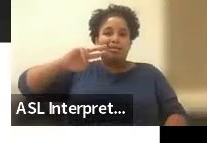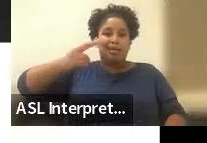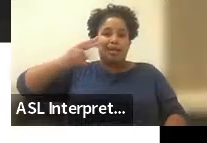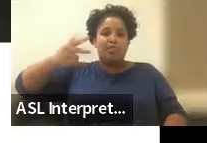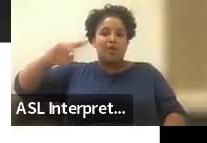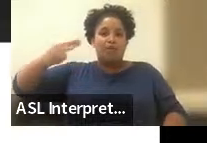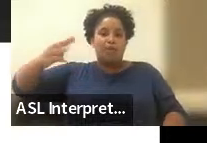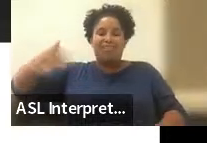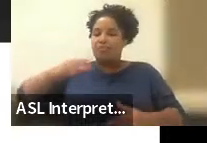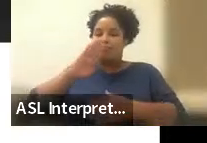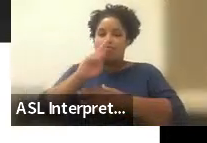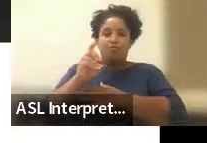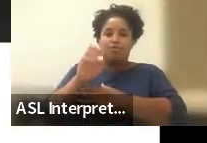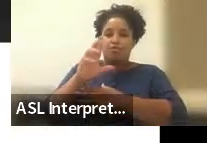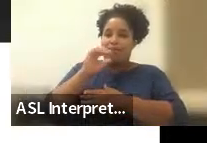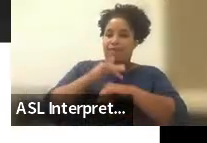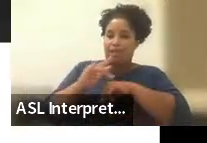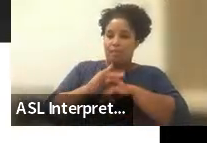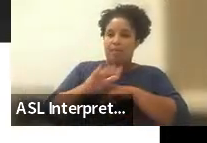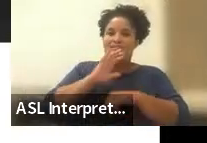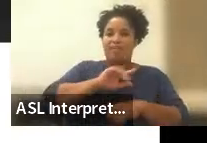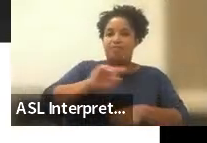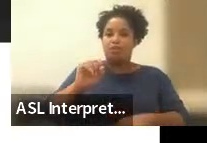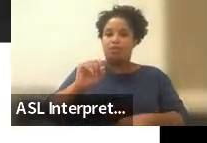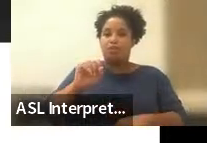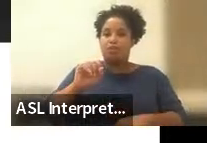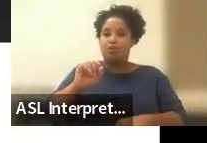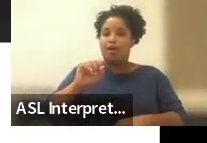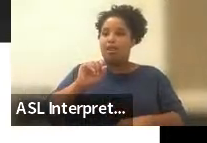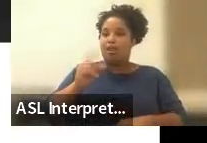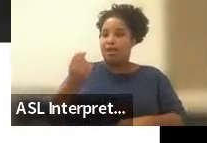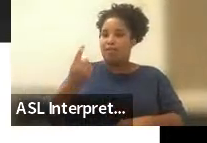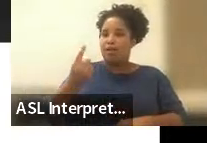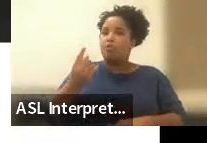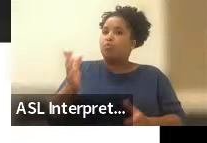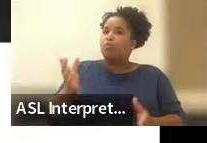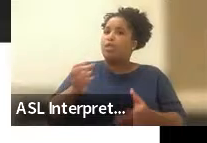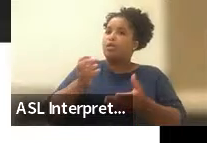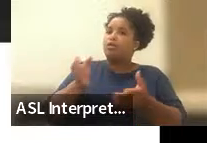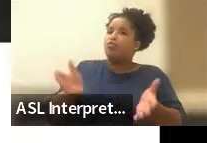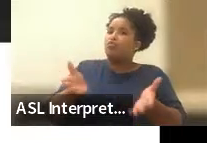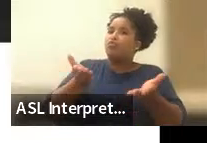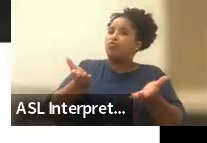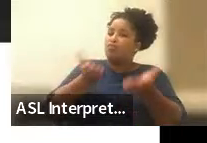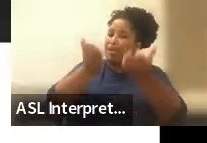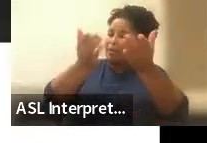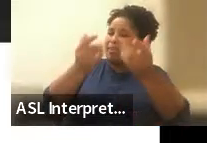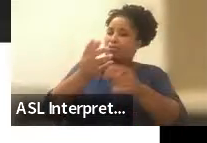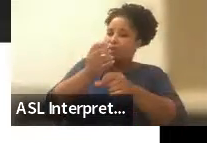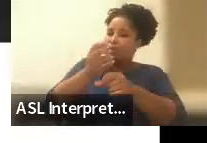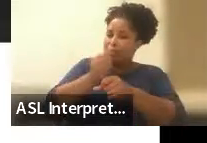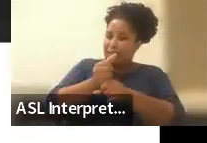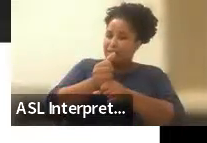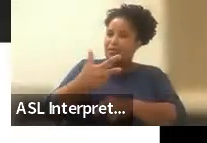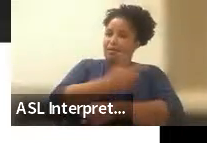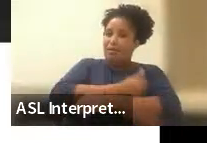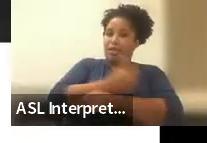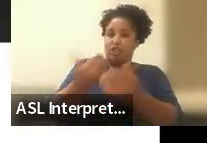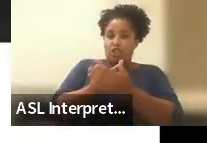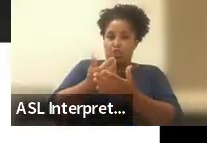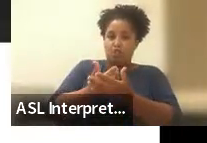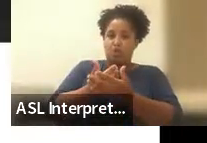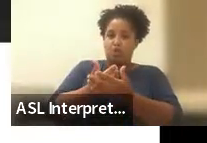5. Children 5 to 11 are recommended to have a COVID booster, but this new bivalent vaccine is not